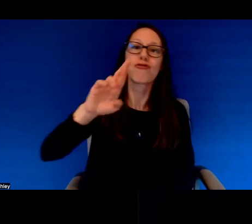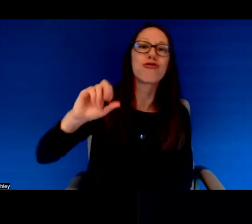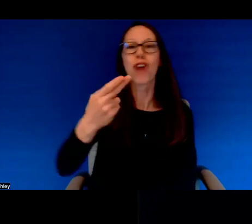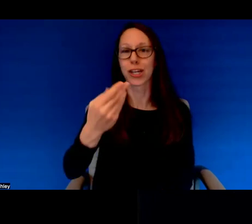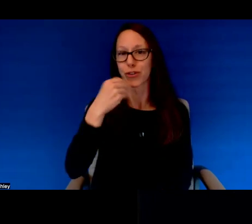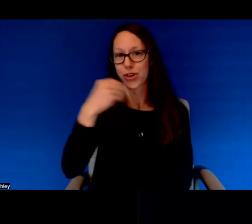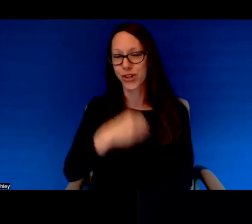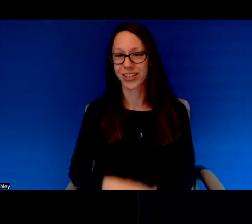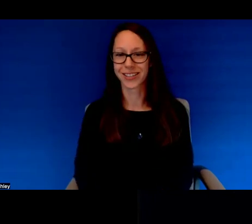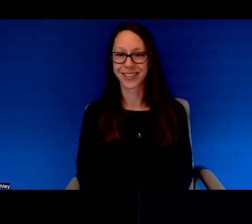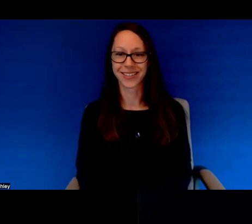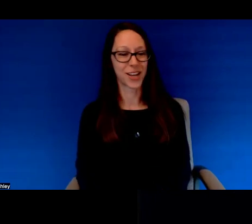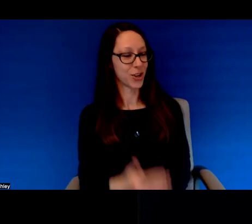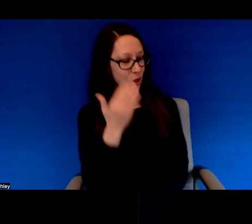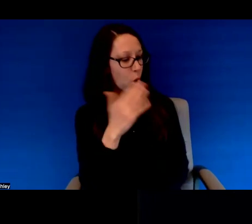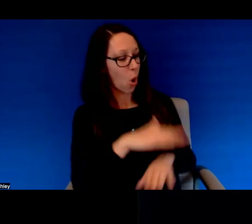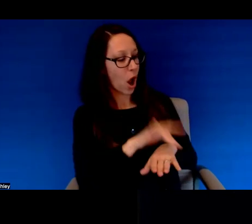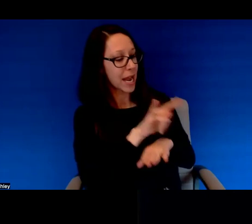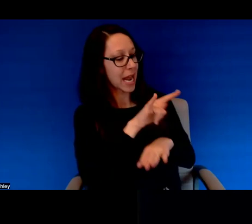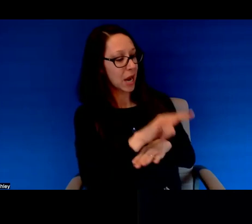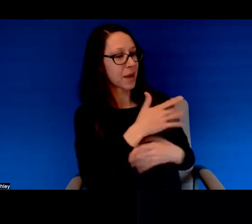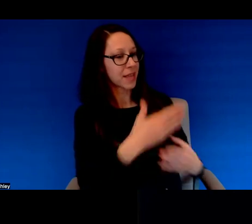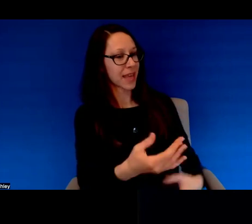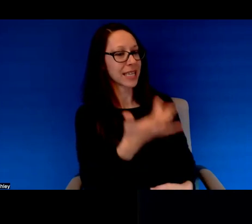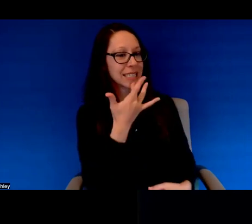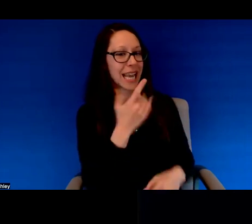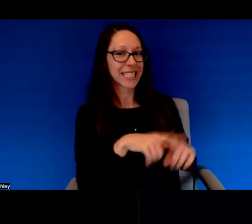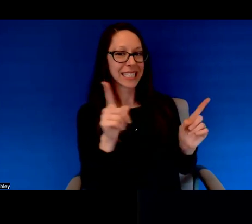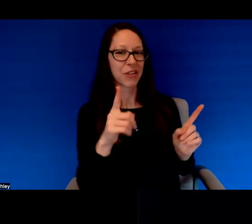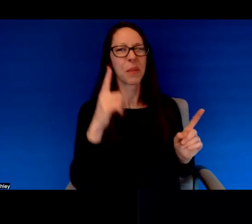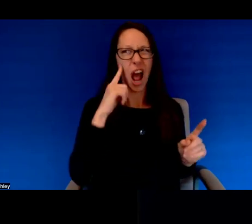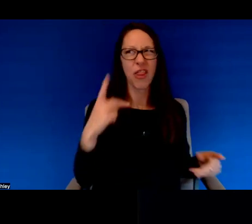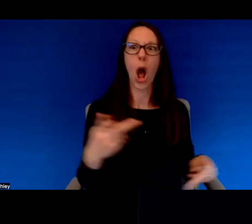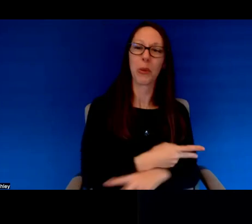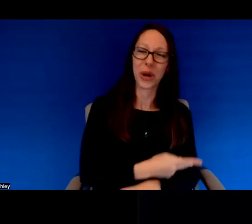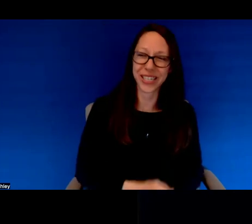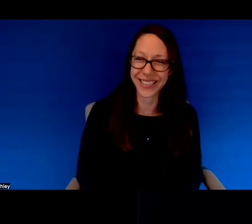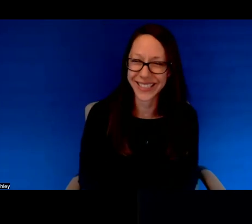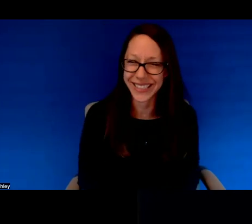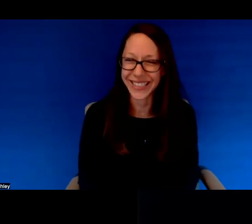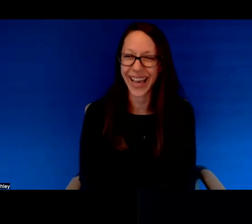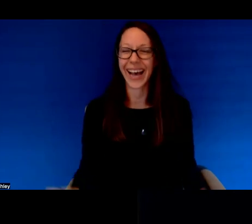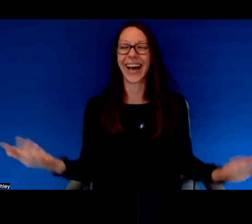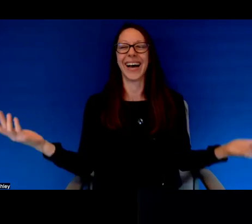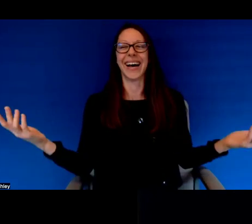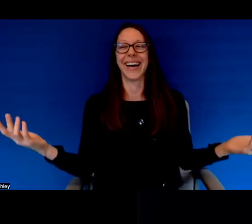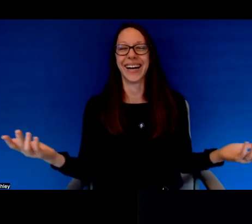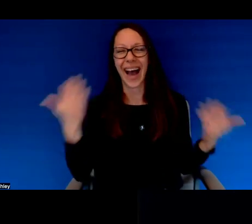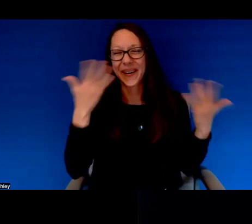know that things taste different on airplanes, but I thought it Hmm. tasted worse. So I don't know. I don't